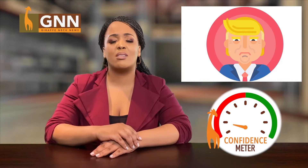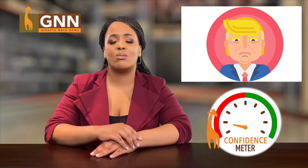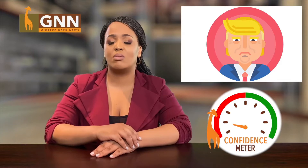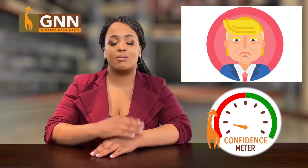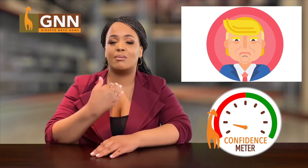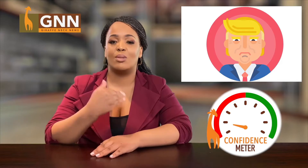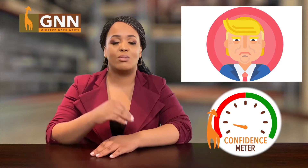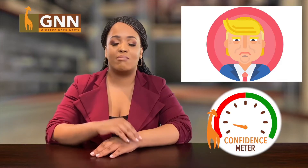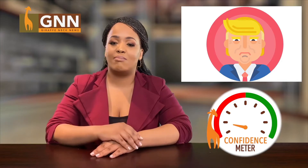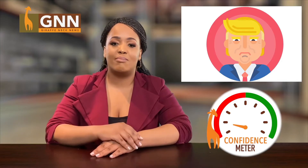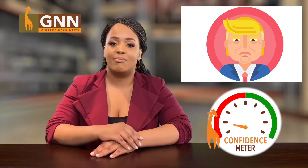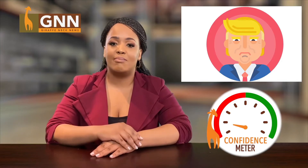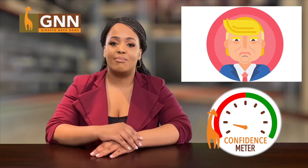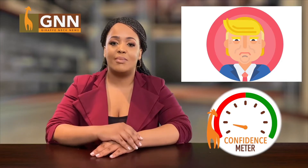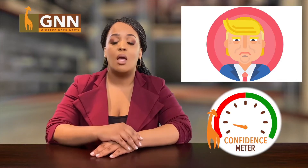don't. Just don't.